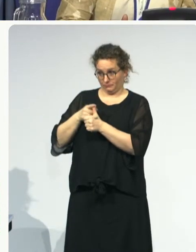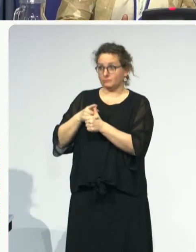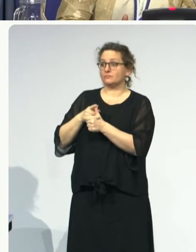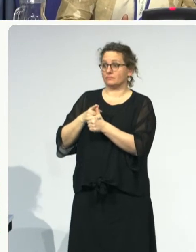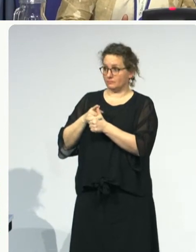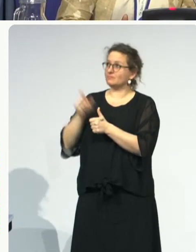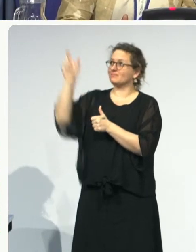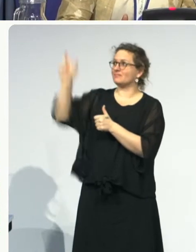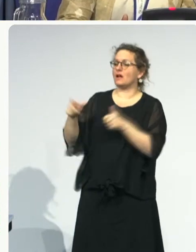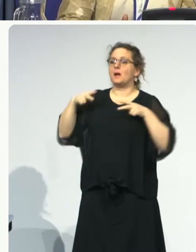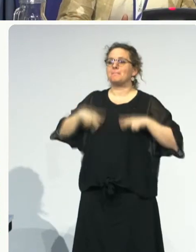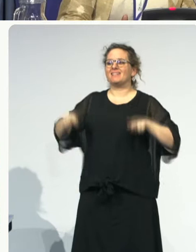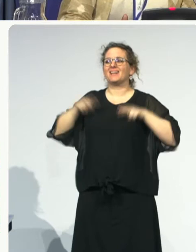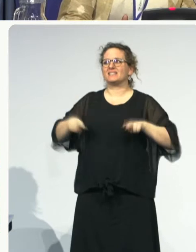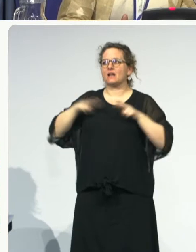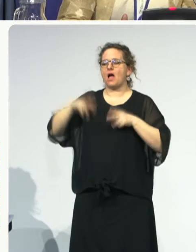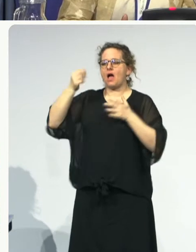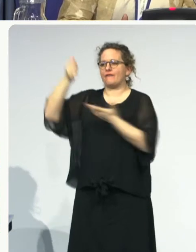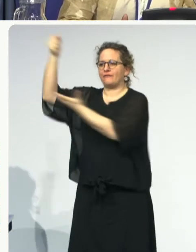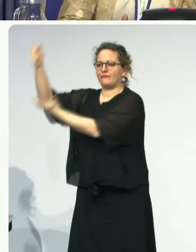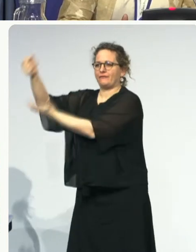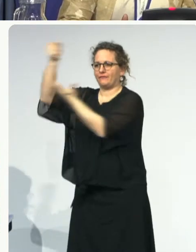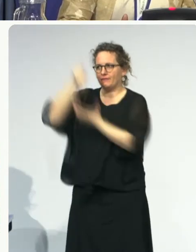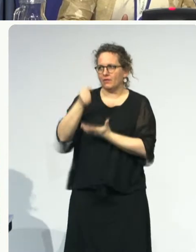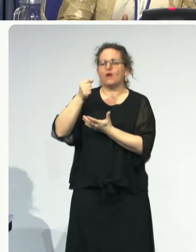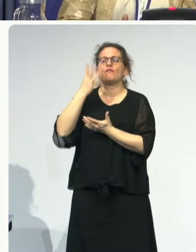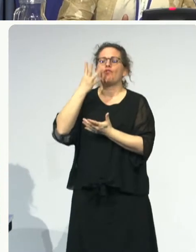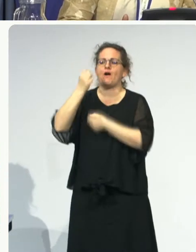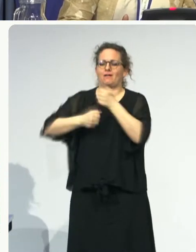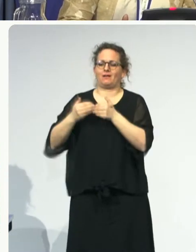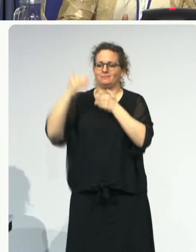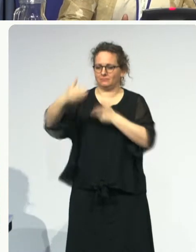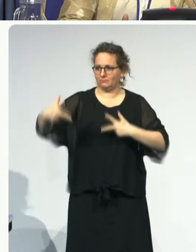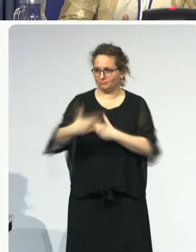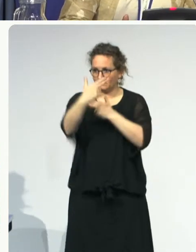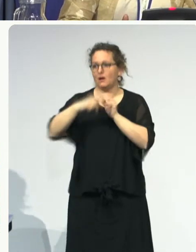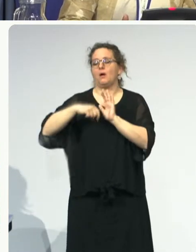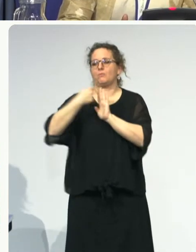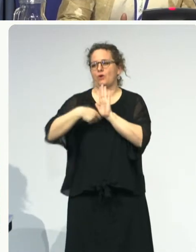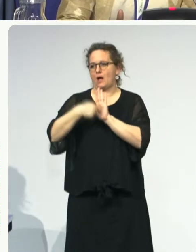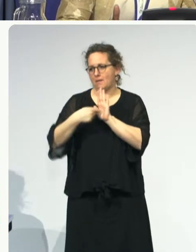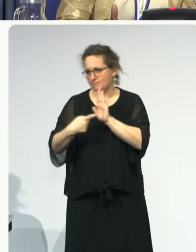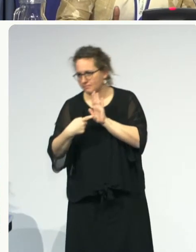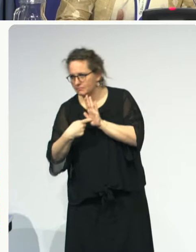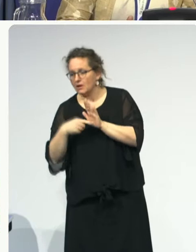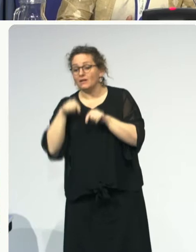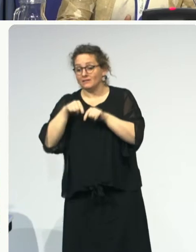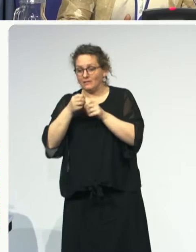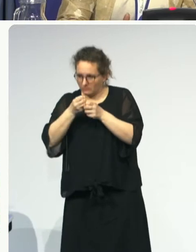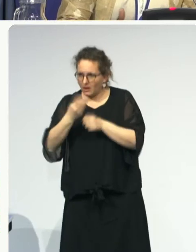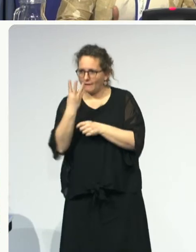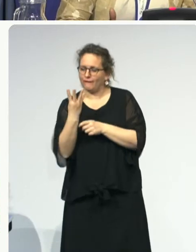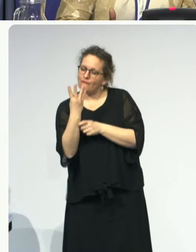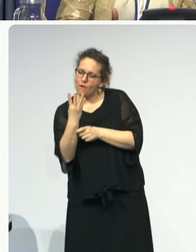implement a 3-year program to support 3 inclusive education centers in Zimbabwe. And this is Gweru Nanan